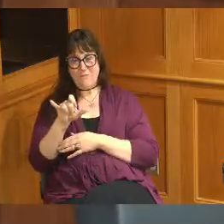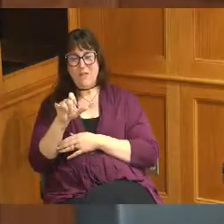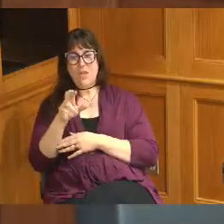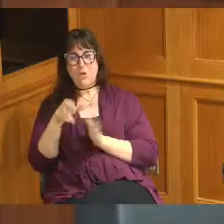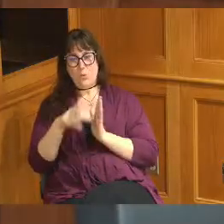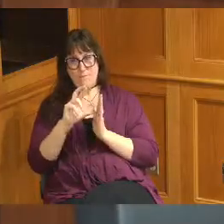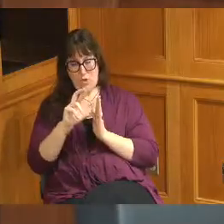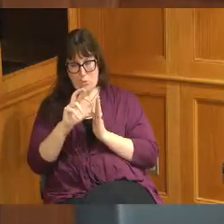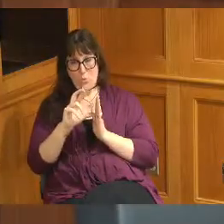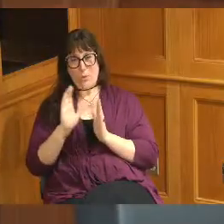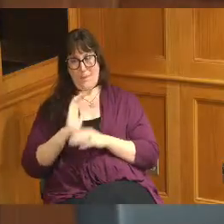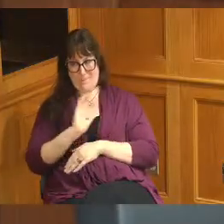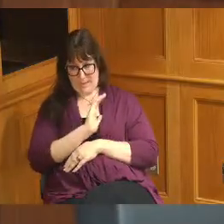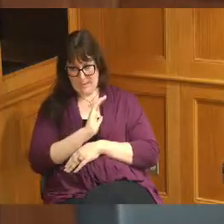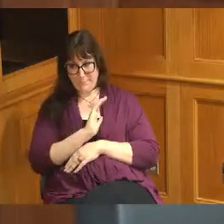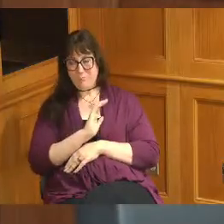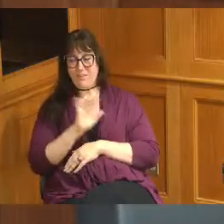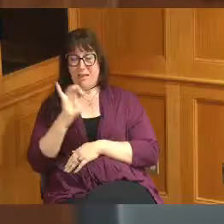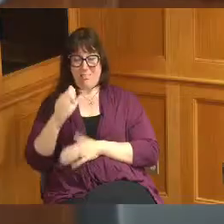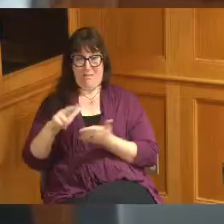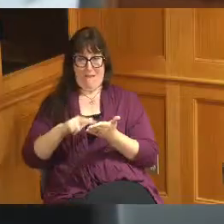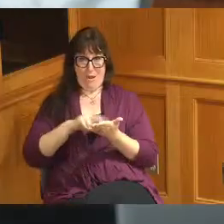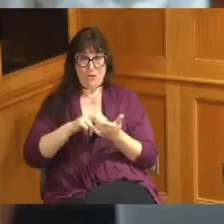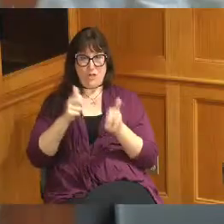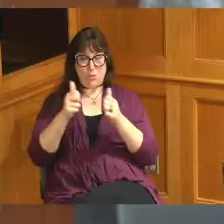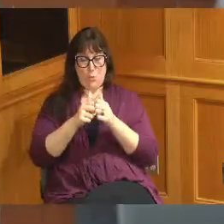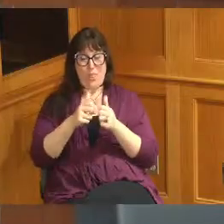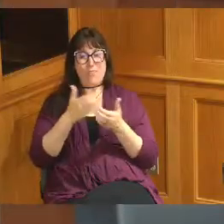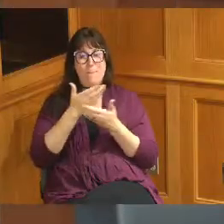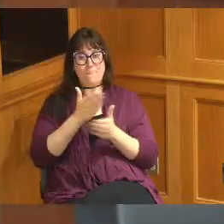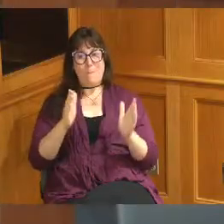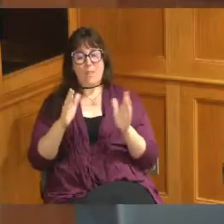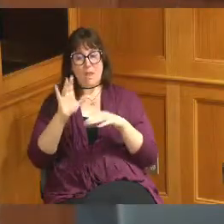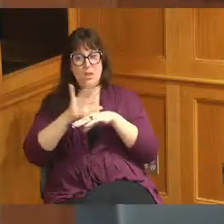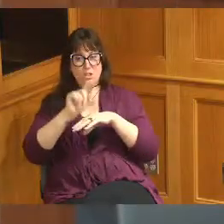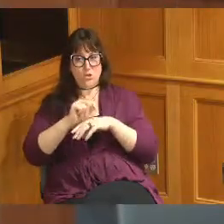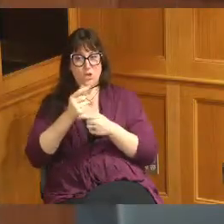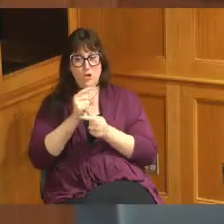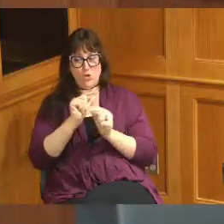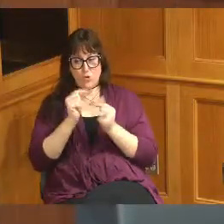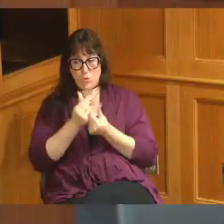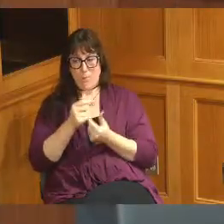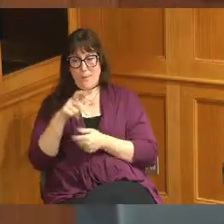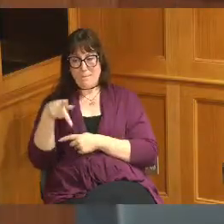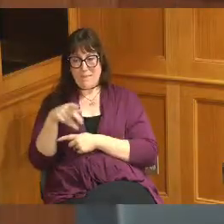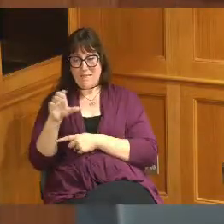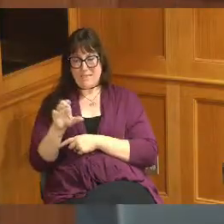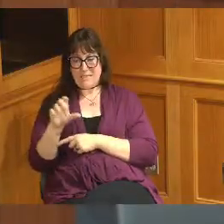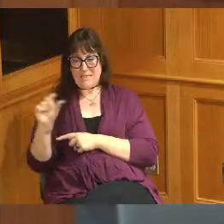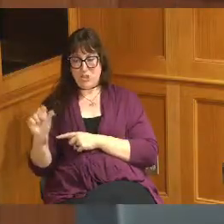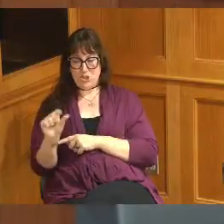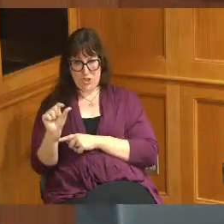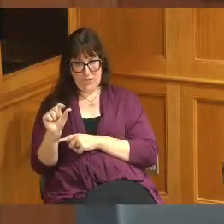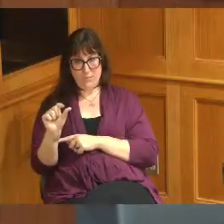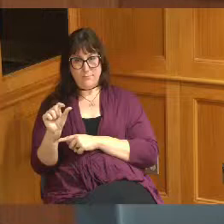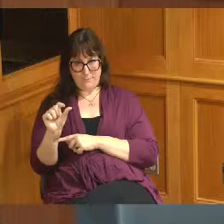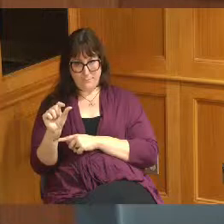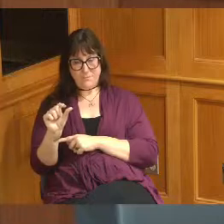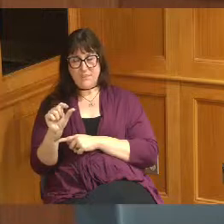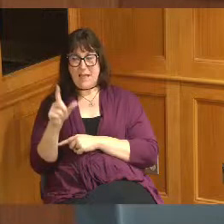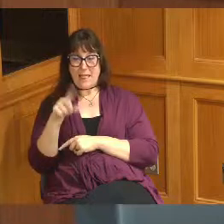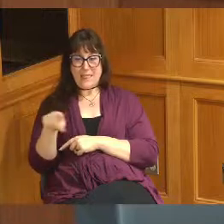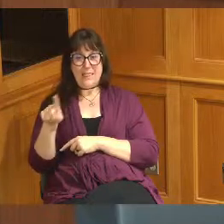Review Committee. That contract is with Public Consulting Group, PCG, as they've been referred to in the past. They have